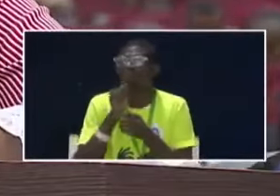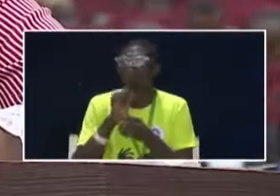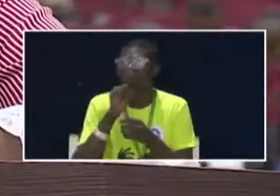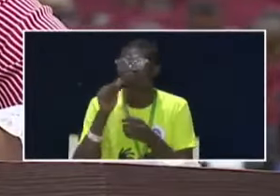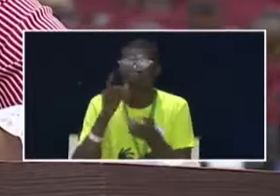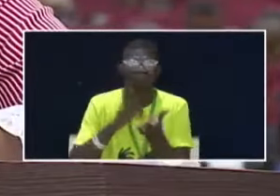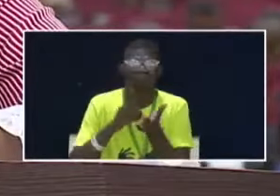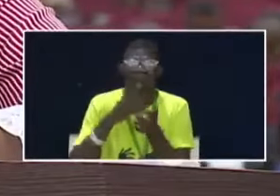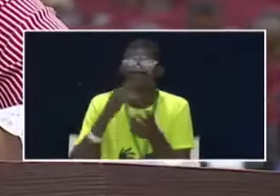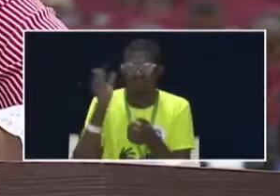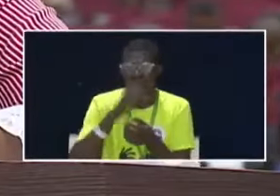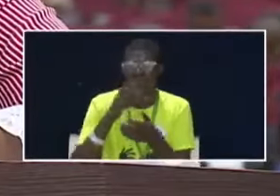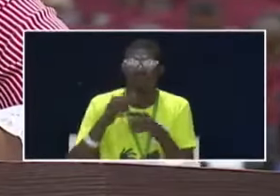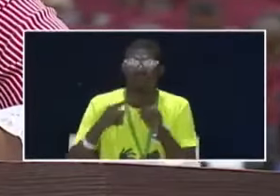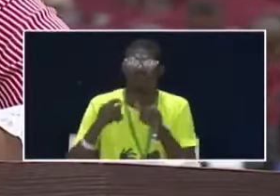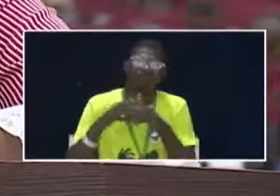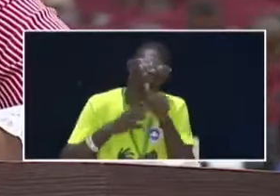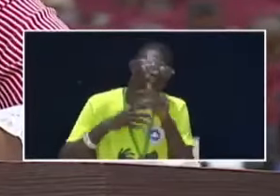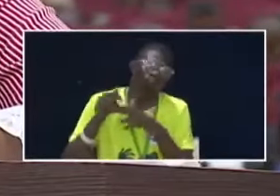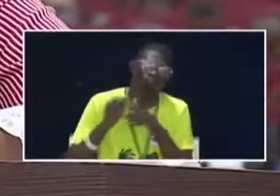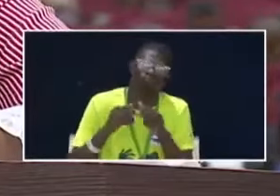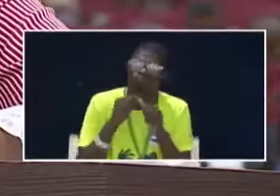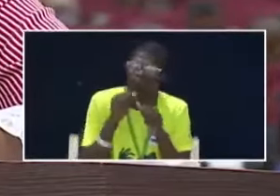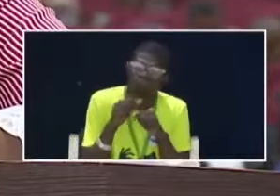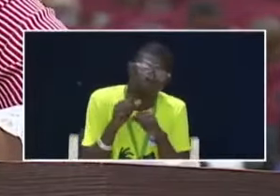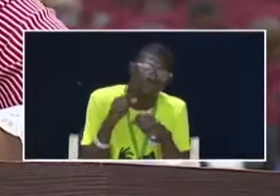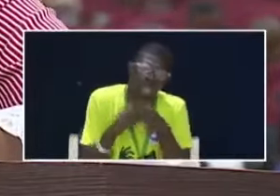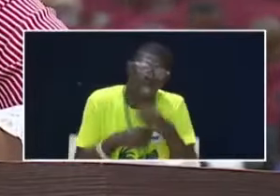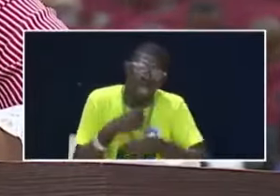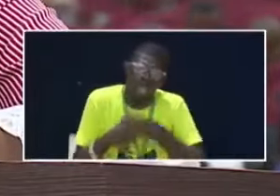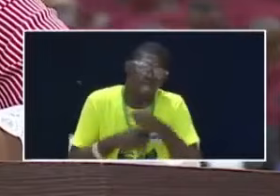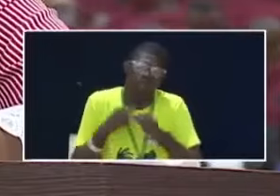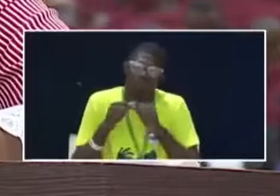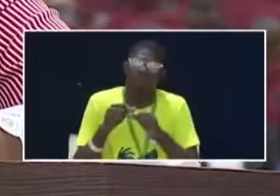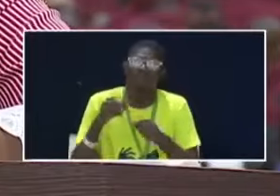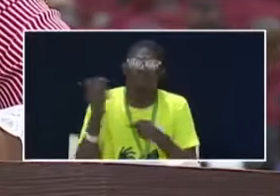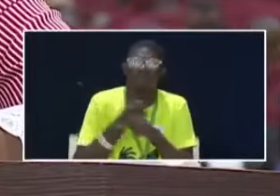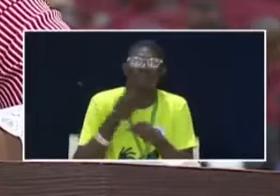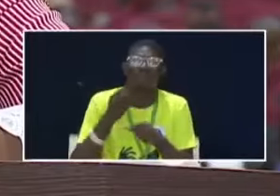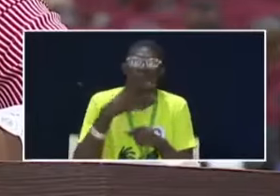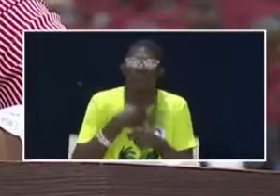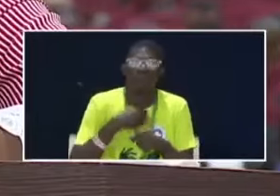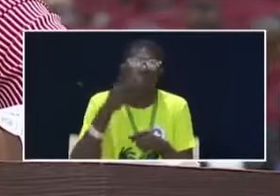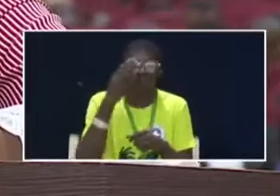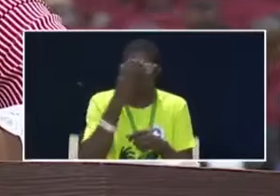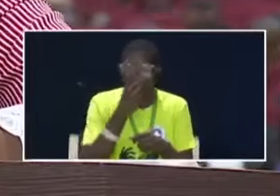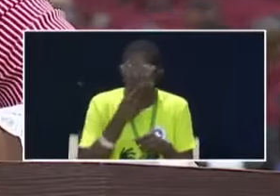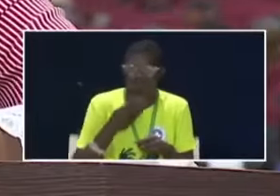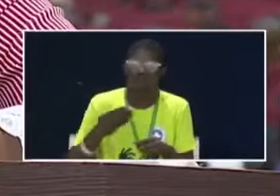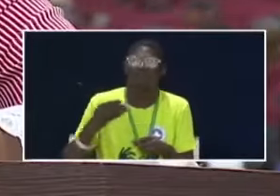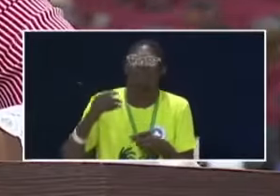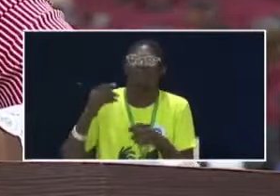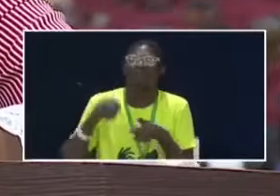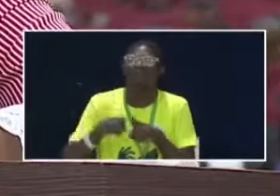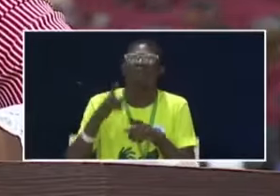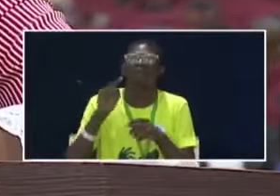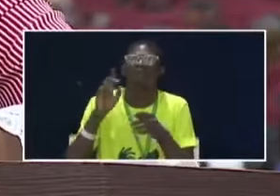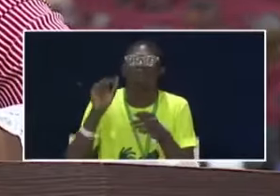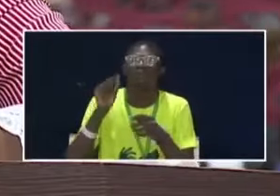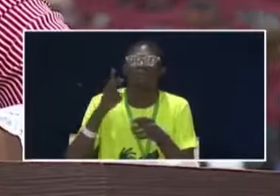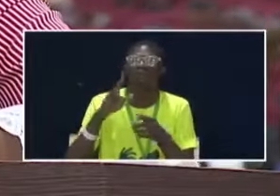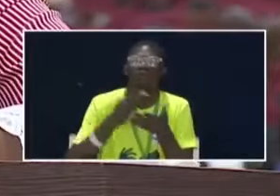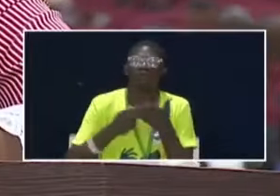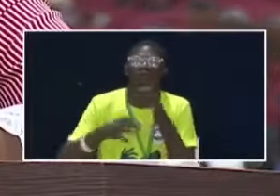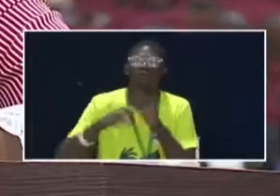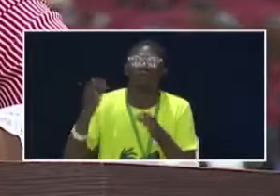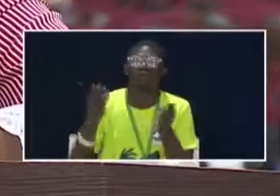the discomfort continued. She took the handkerchief prayed on by our daddy in the Lord during the 2023 Holy Ghost